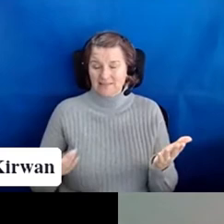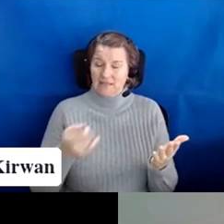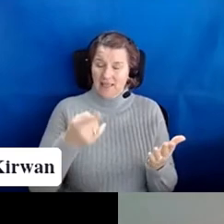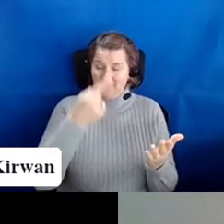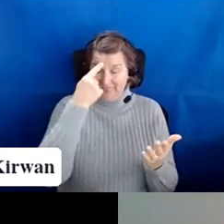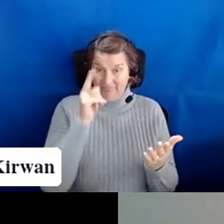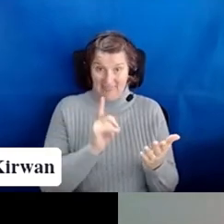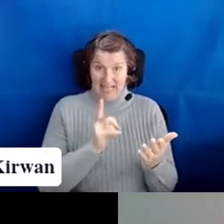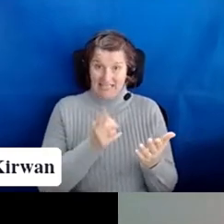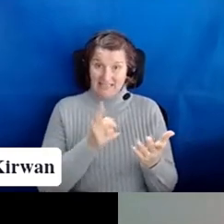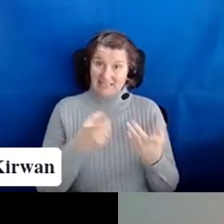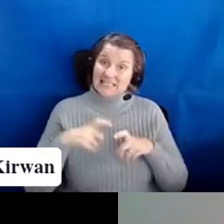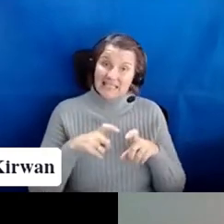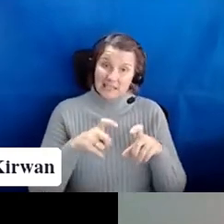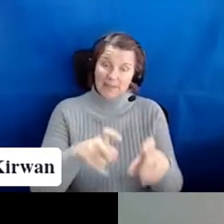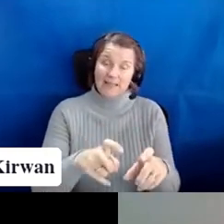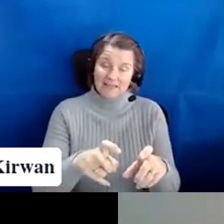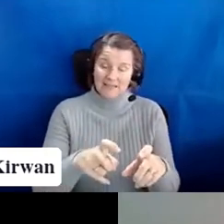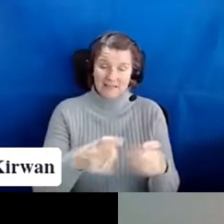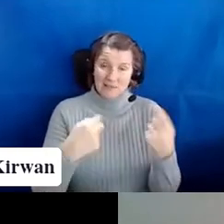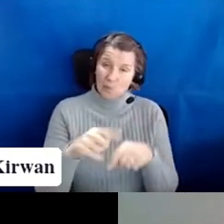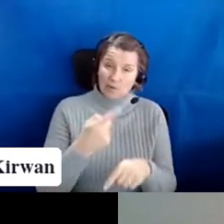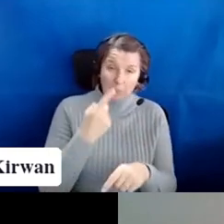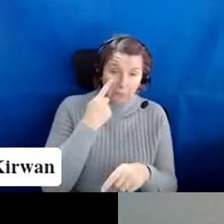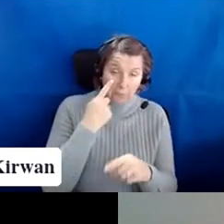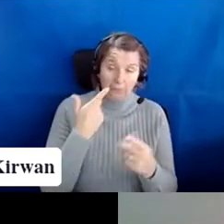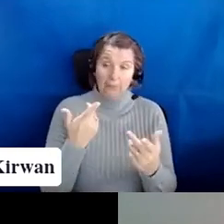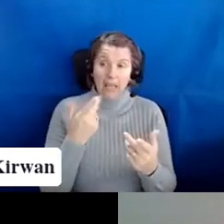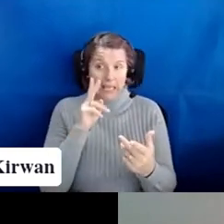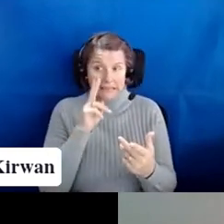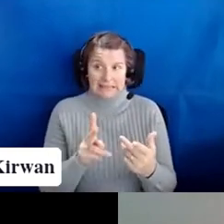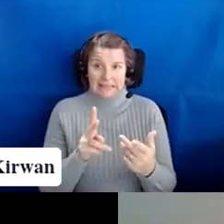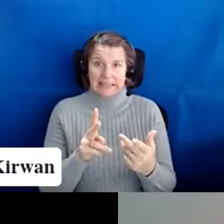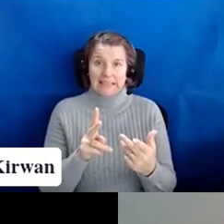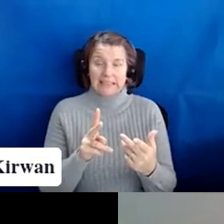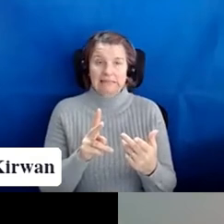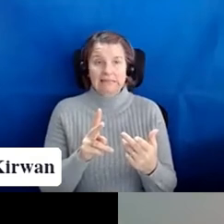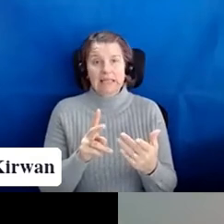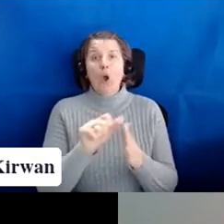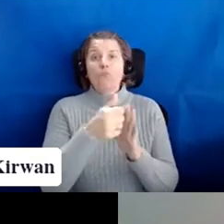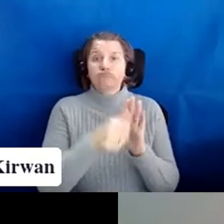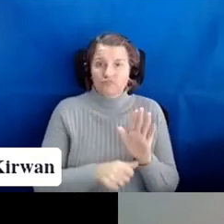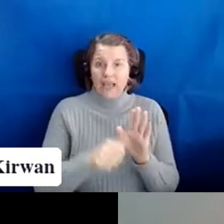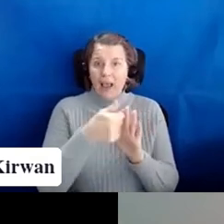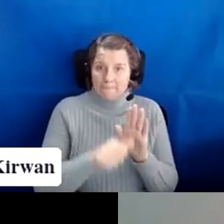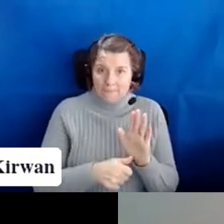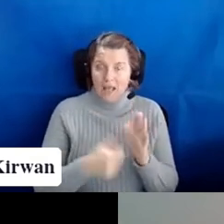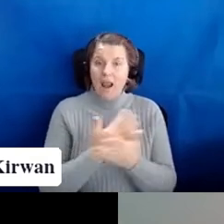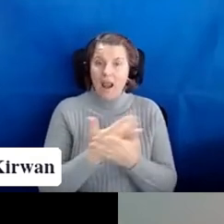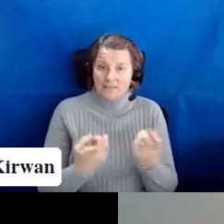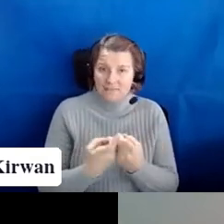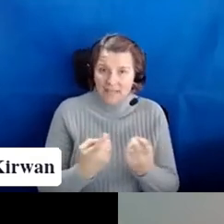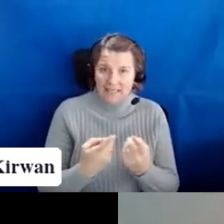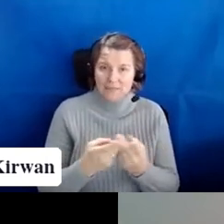kind of the sustainability angle that we were looking on. But I can see that programmatically there are a lot of kind of things about